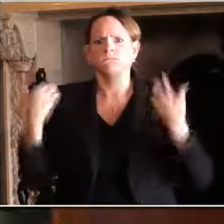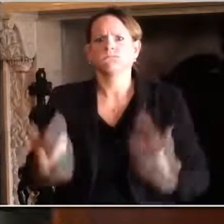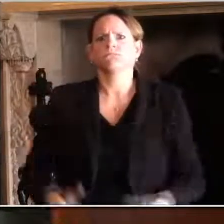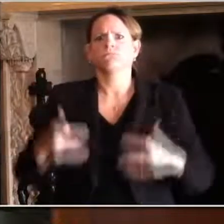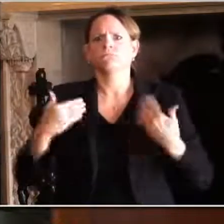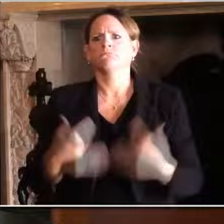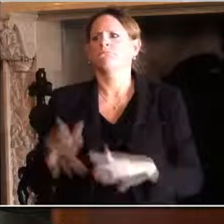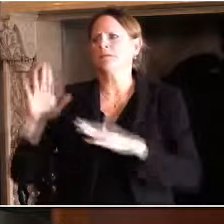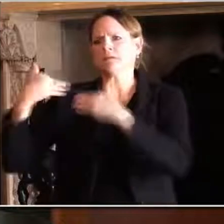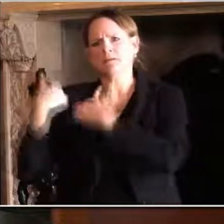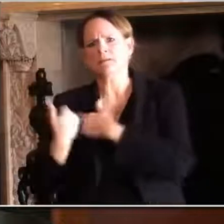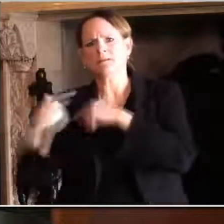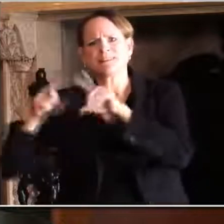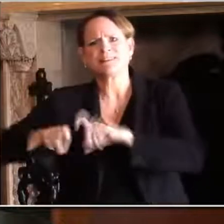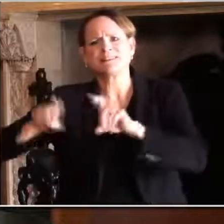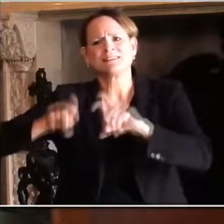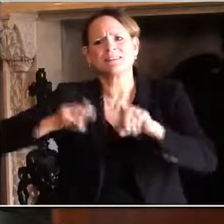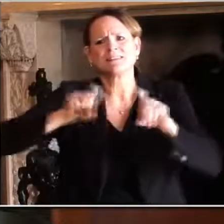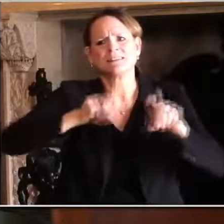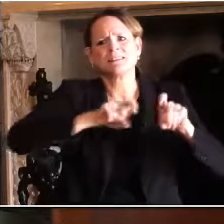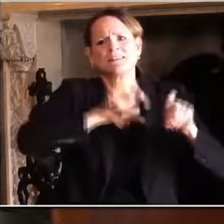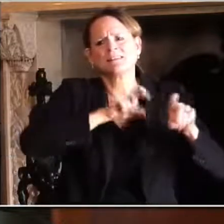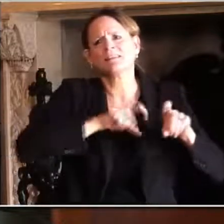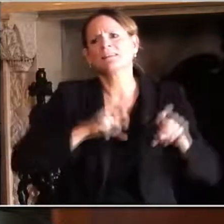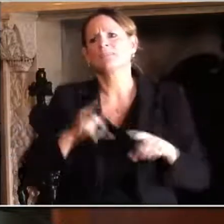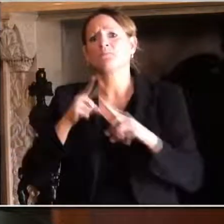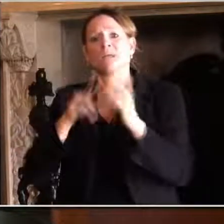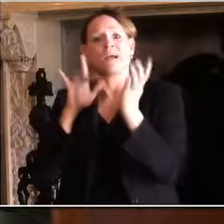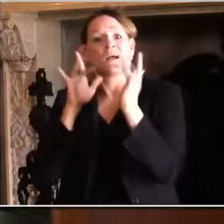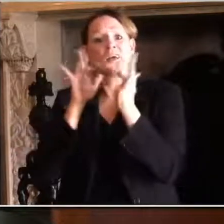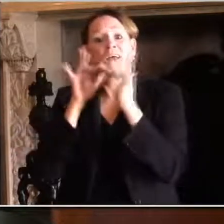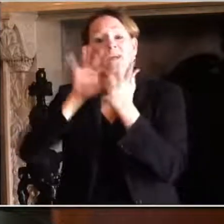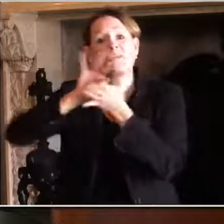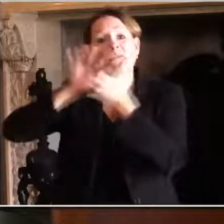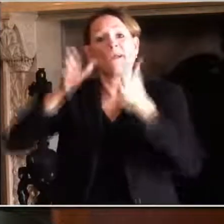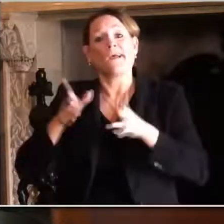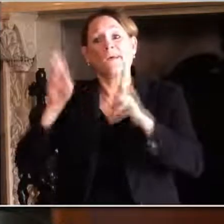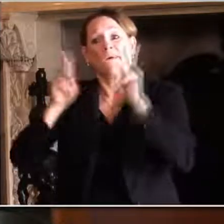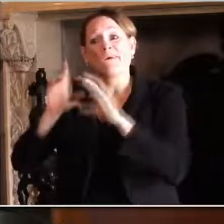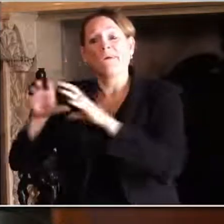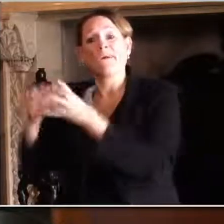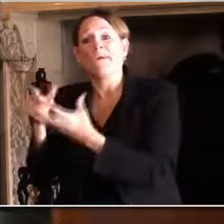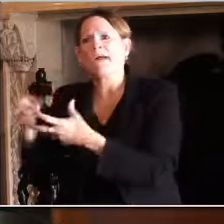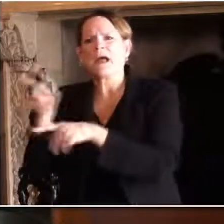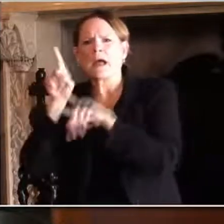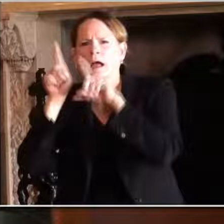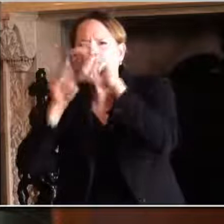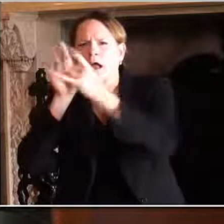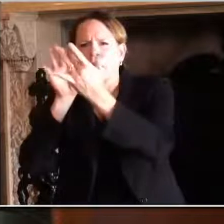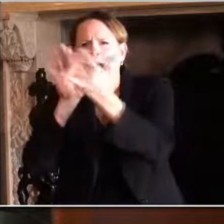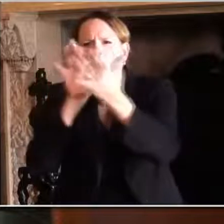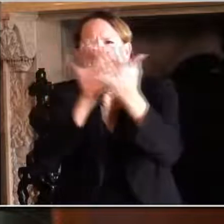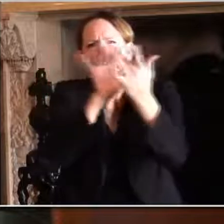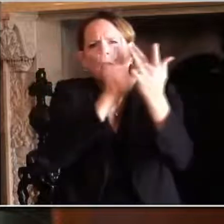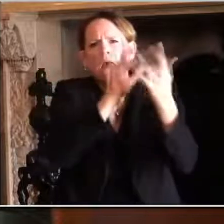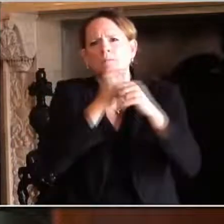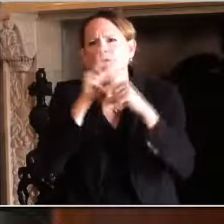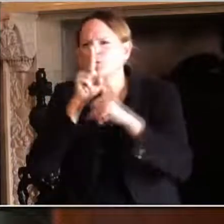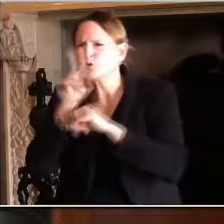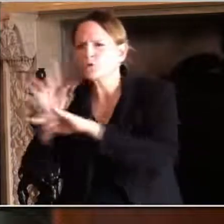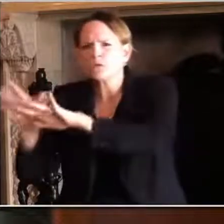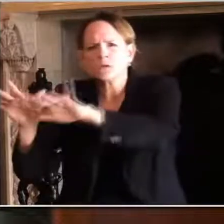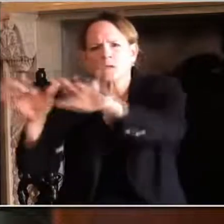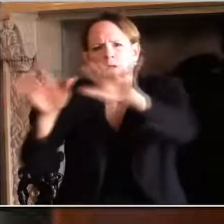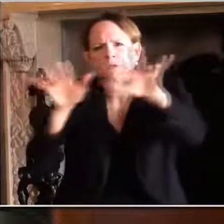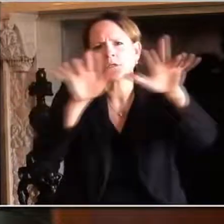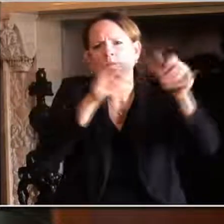do to chase the virus, to contact positive cases, to do the contact tracing, to get to those contacts, to do the kind of